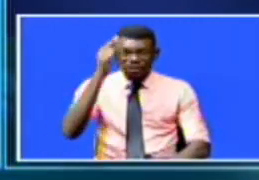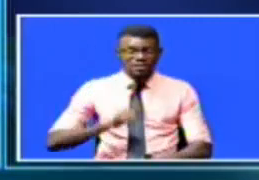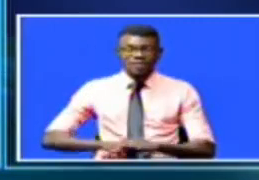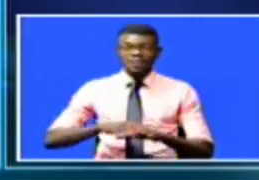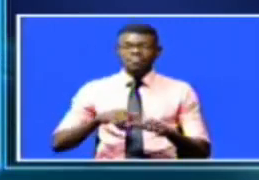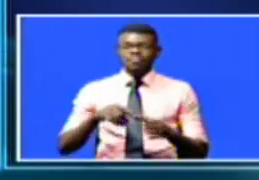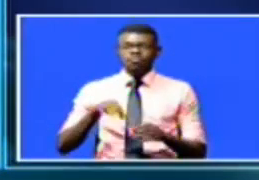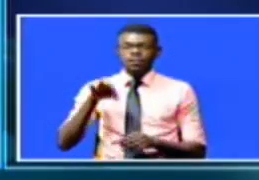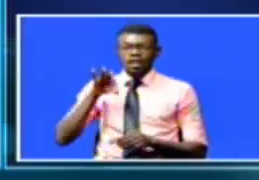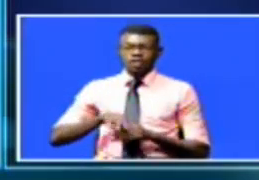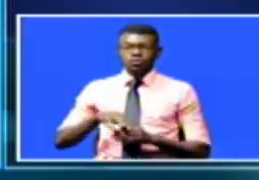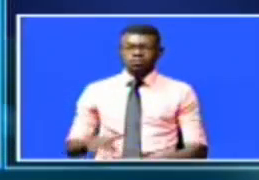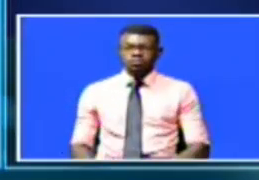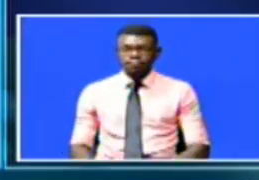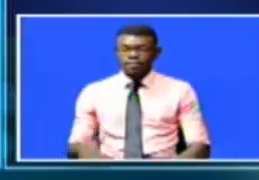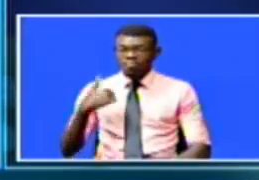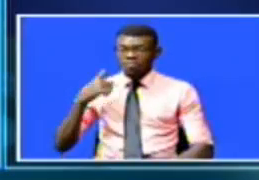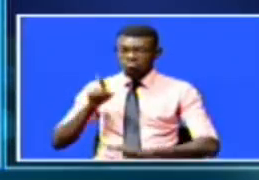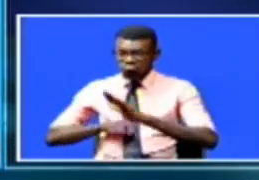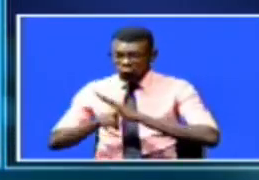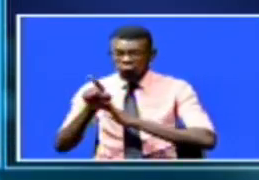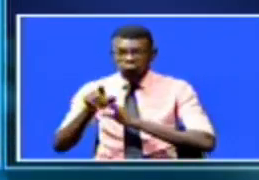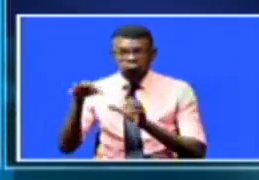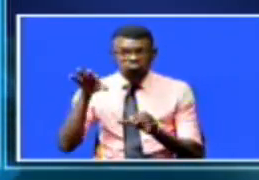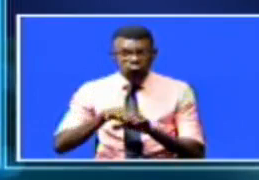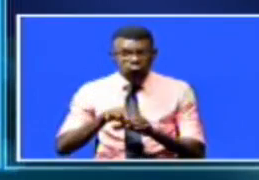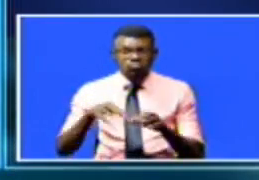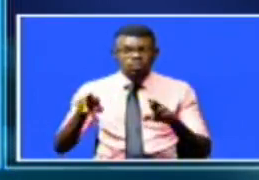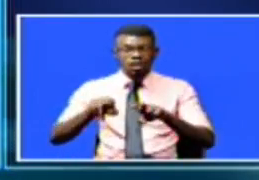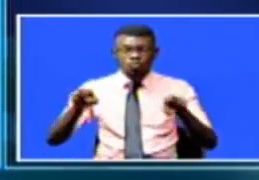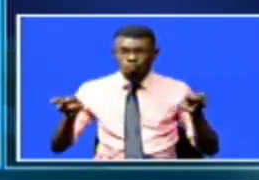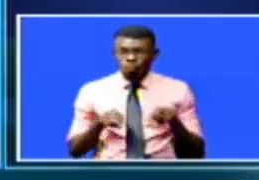held, when I walked into the election room, or rather the